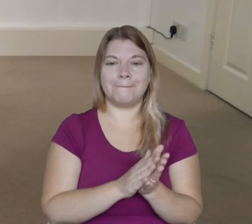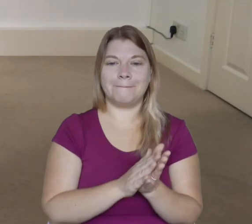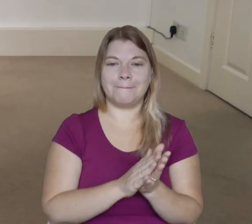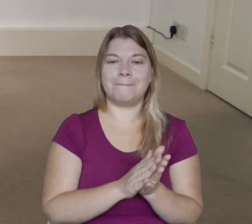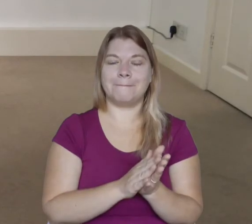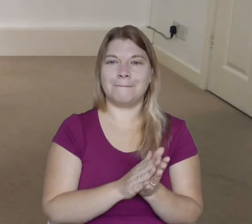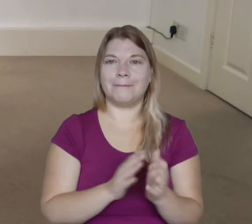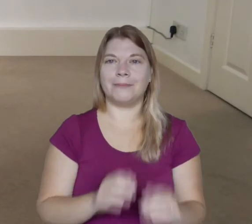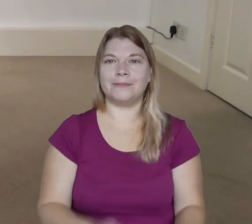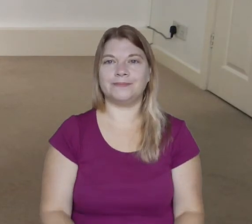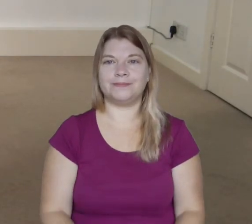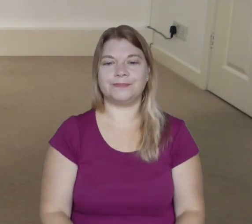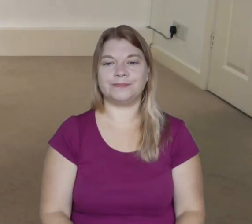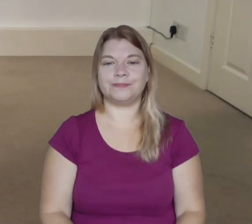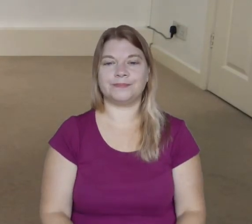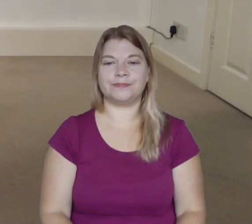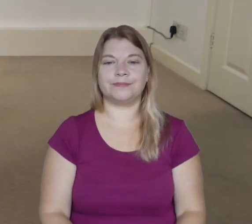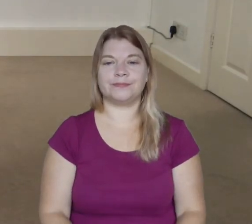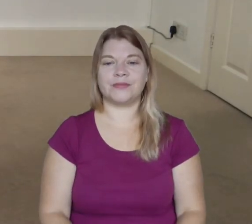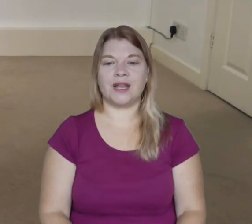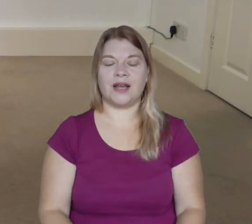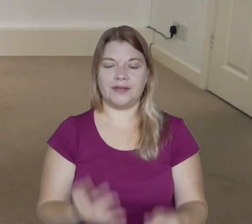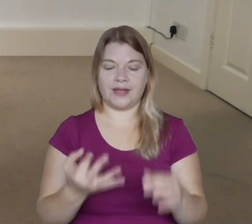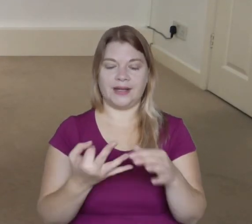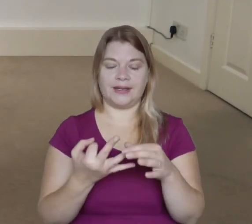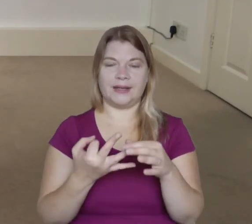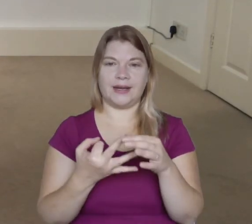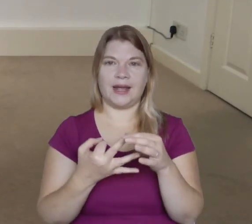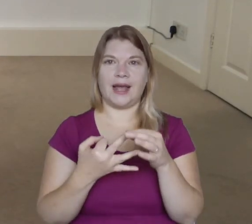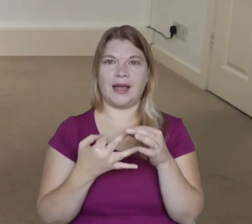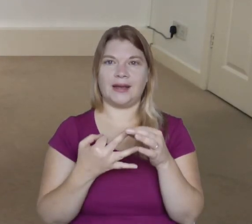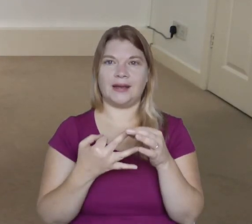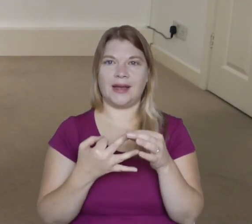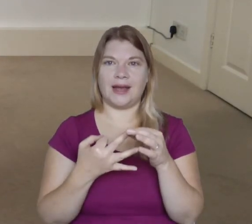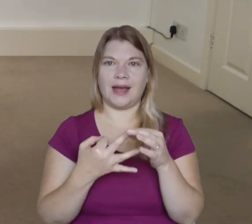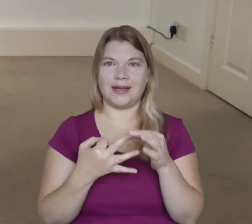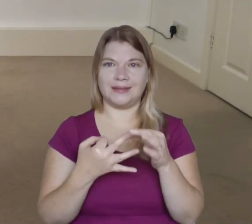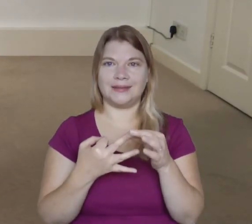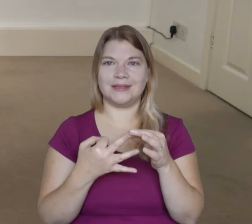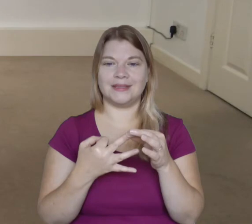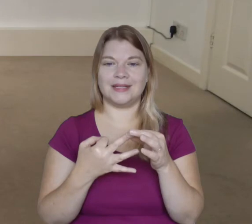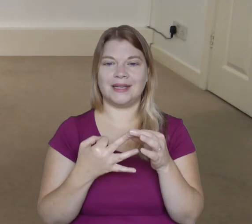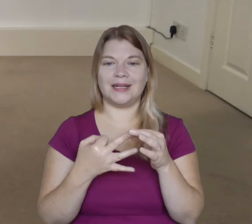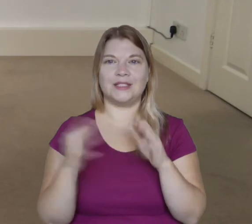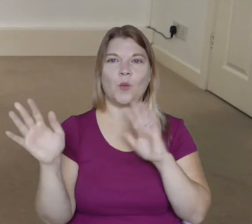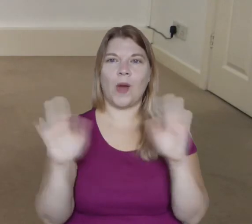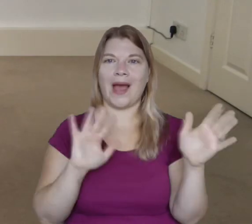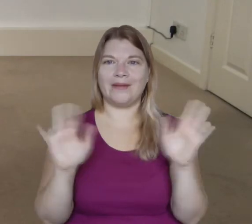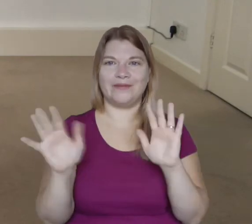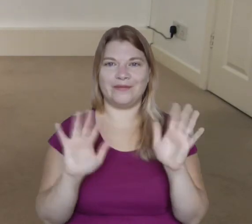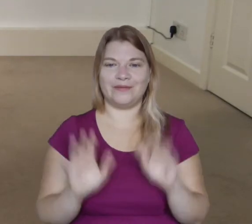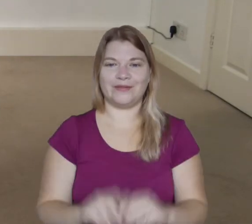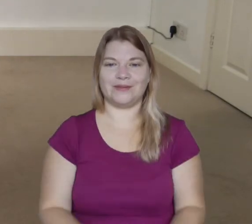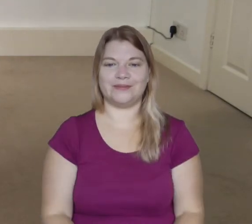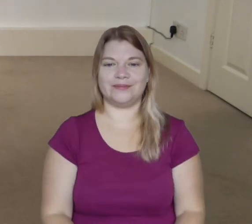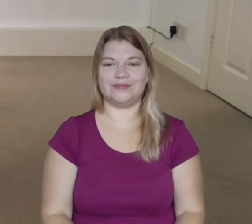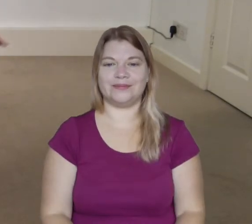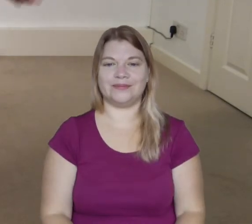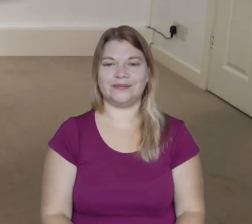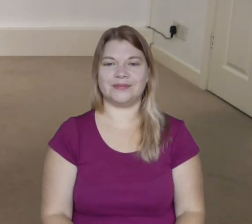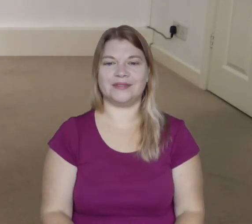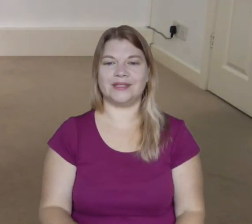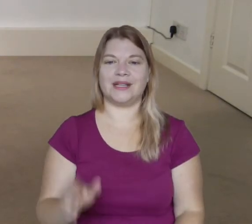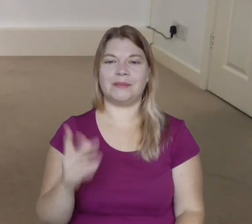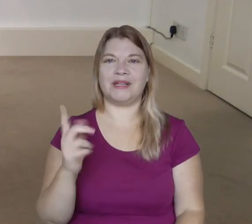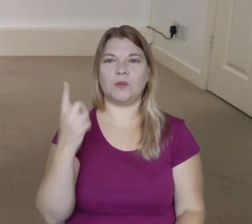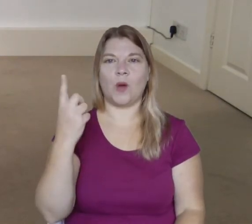little bit. And then the next one is going to be wave. Okay, so for this one, you're going to take one arm